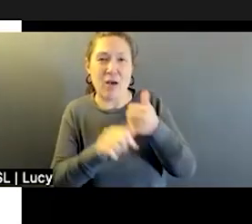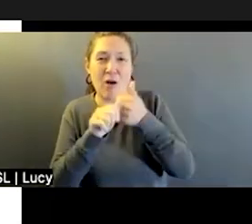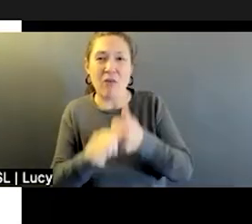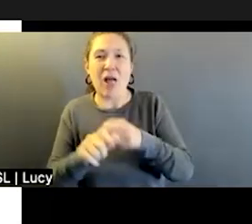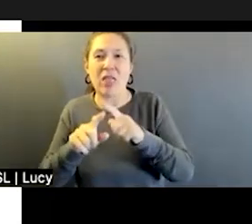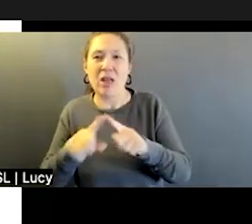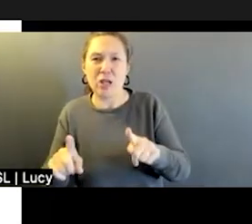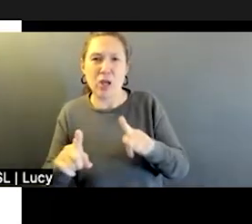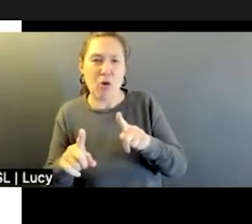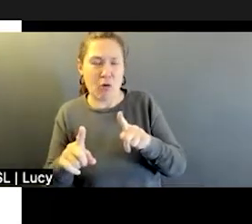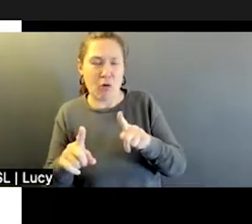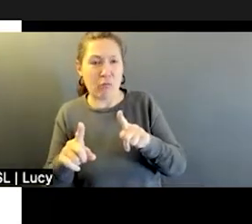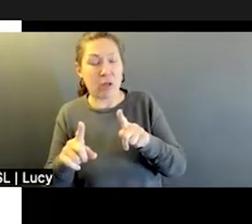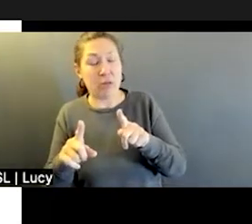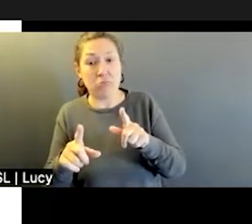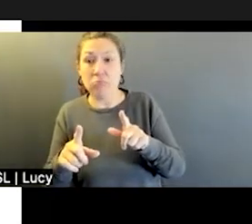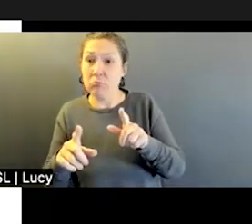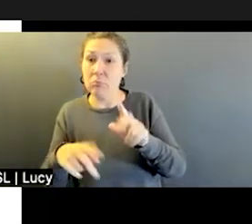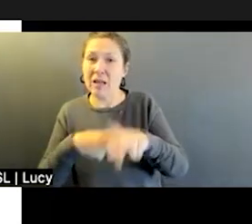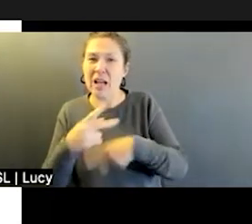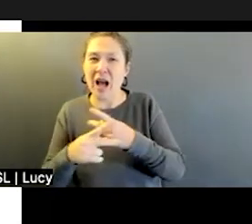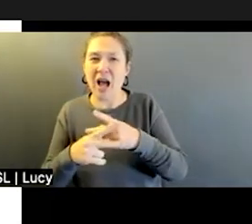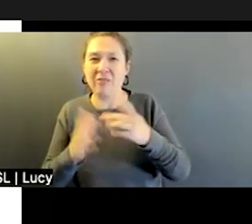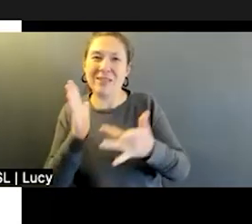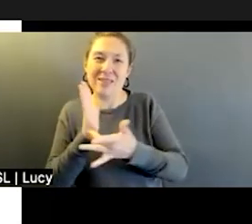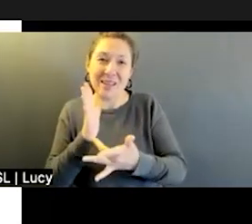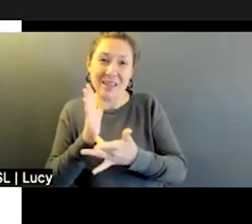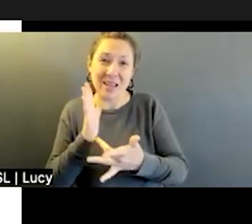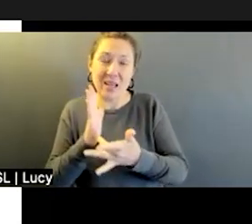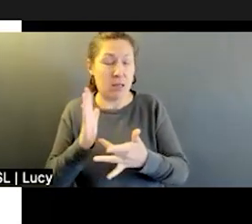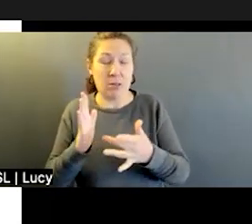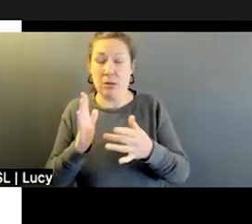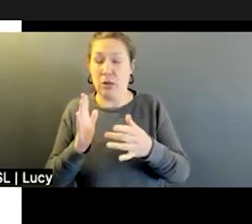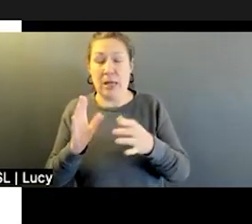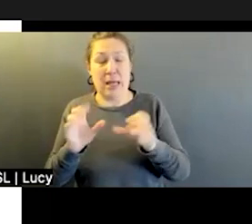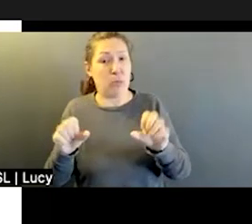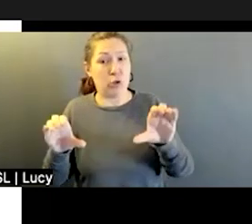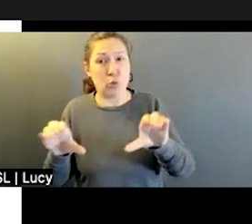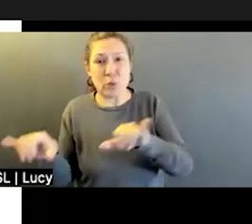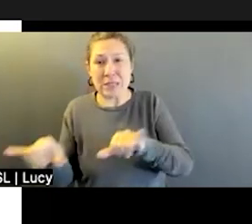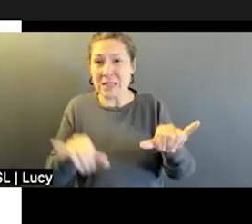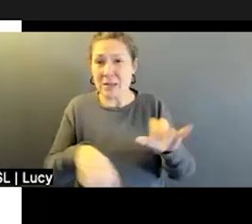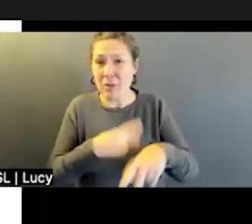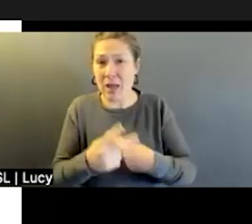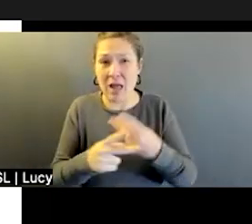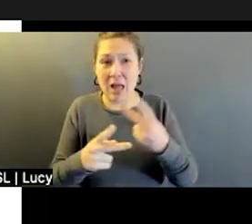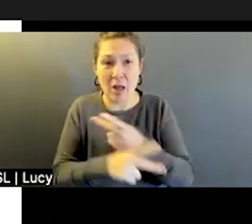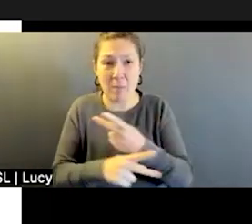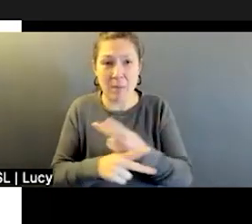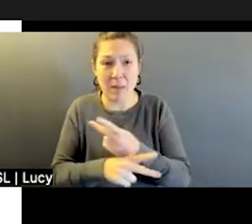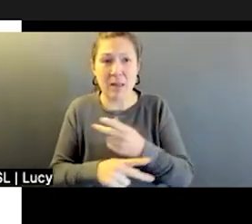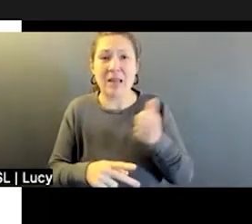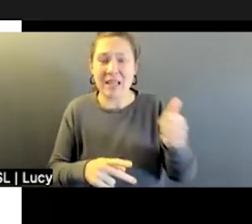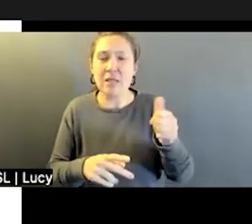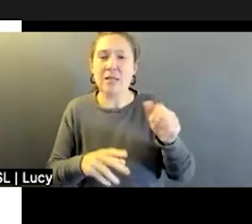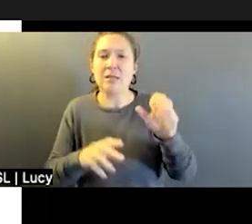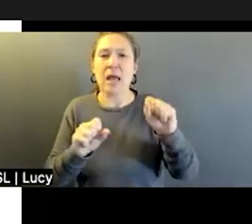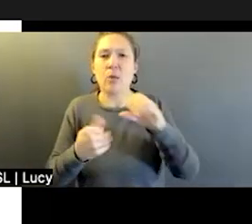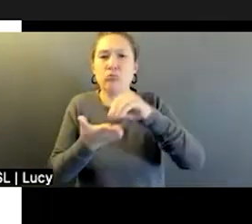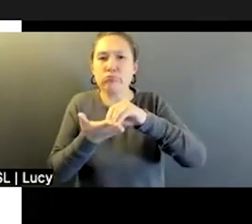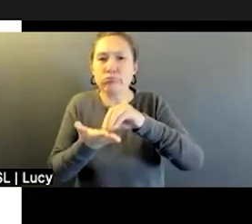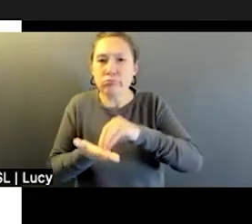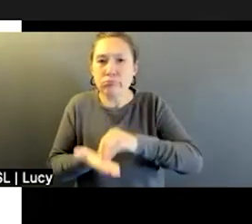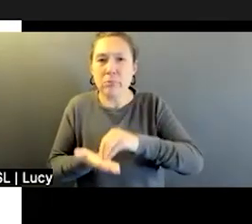arrived to the same conclusion and created a non-ambiguous form of coding numbers in the same way. To do